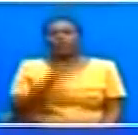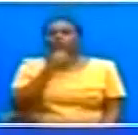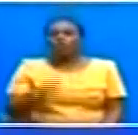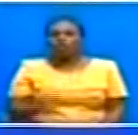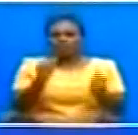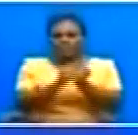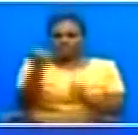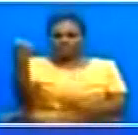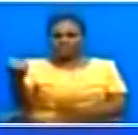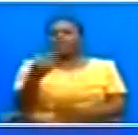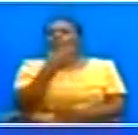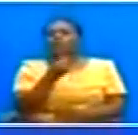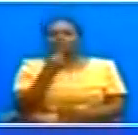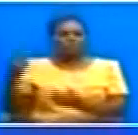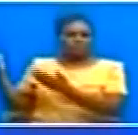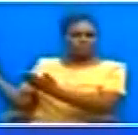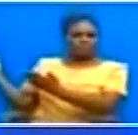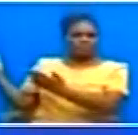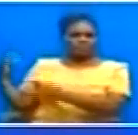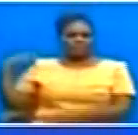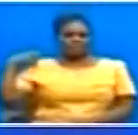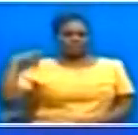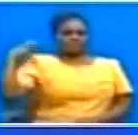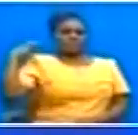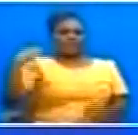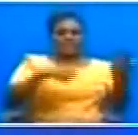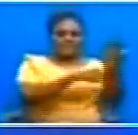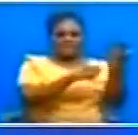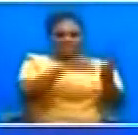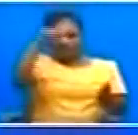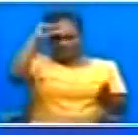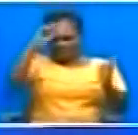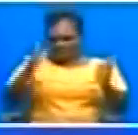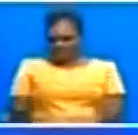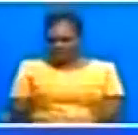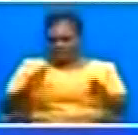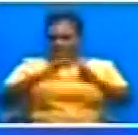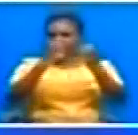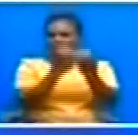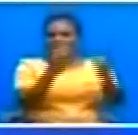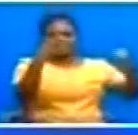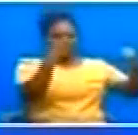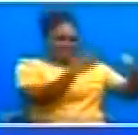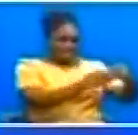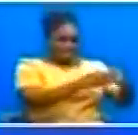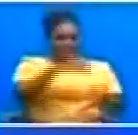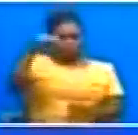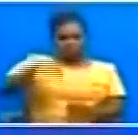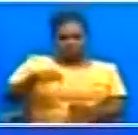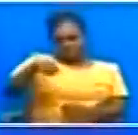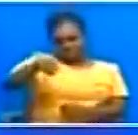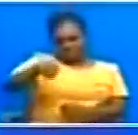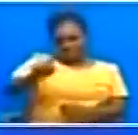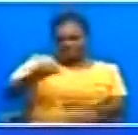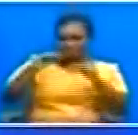15-year-old Vincent Otieno is the class prefect, nicknamed Governor. He's in class 8. Today he steps up his role